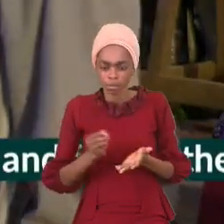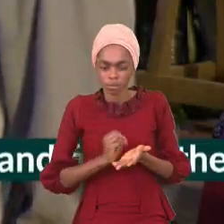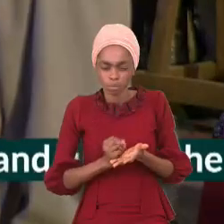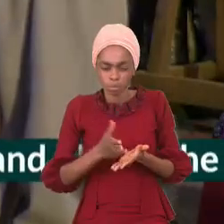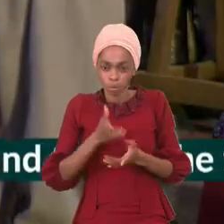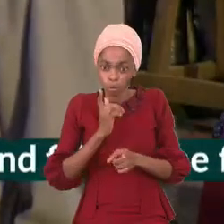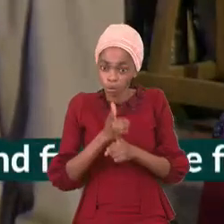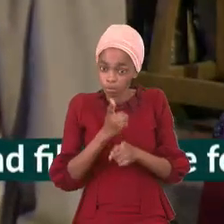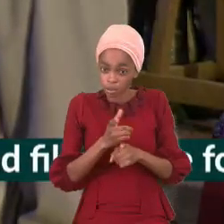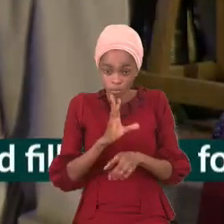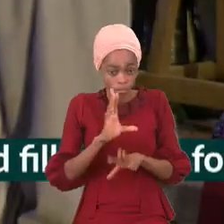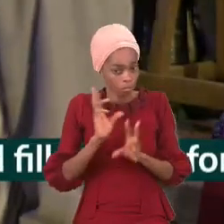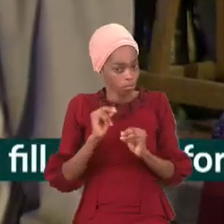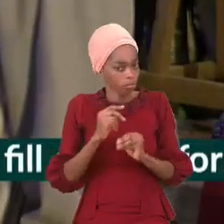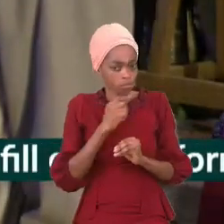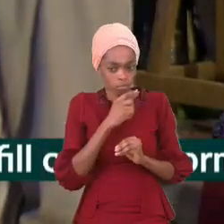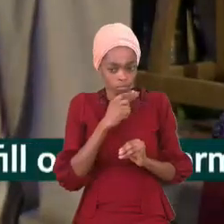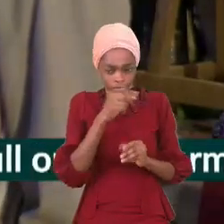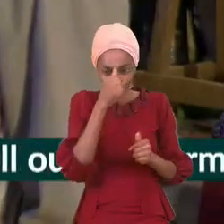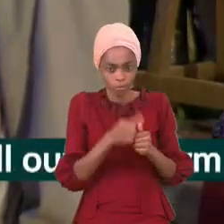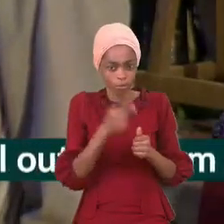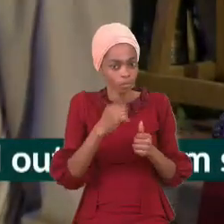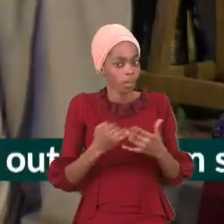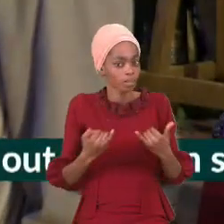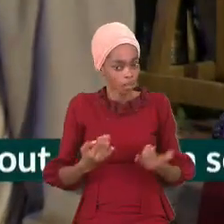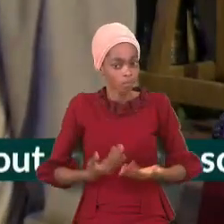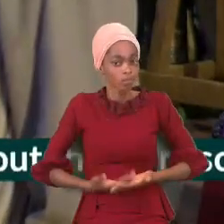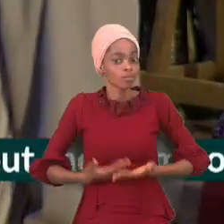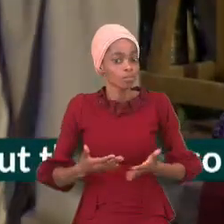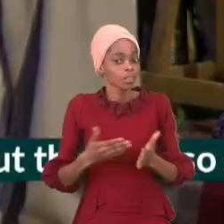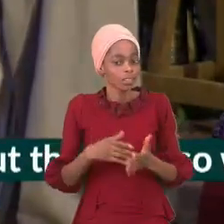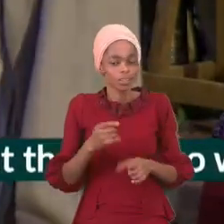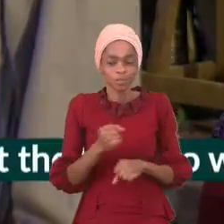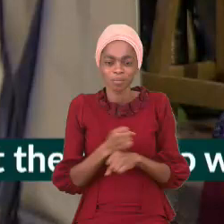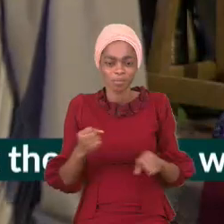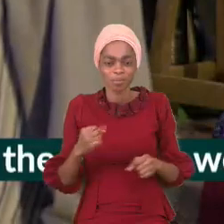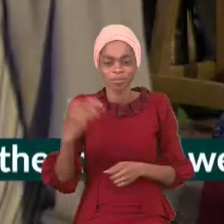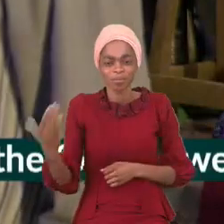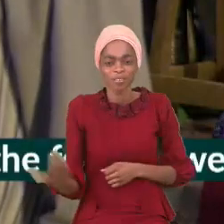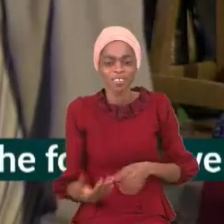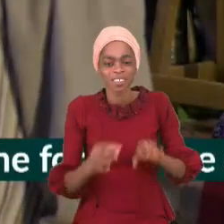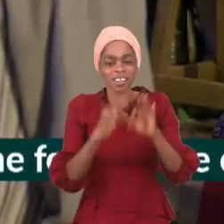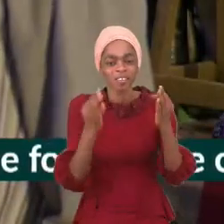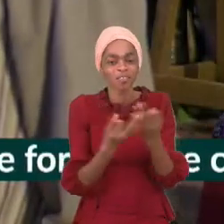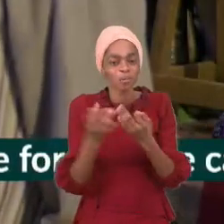We are happy that you have joined this family of God. It's a great family.